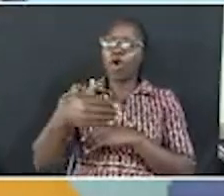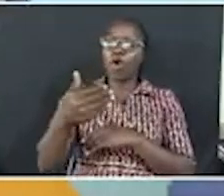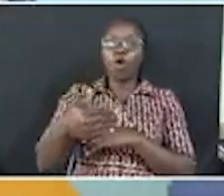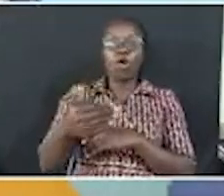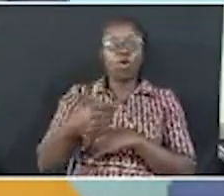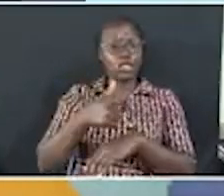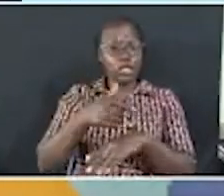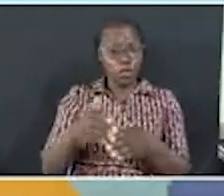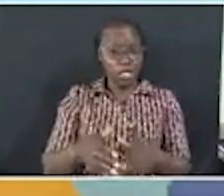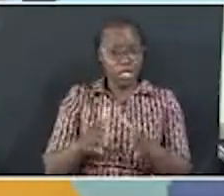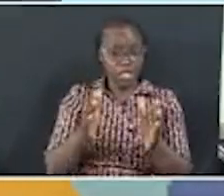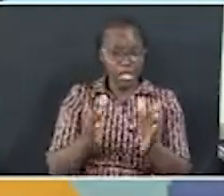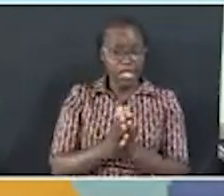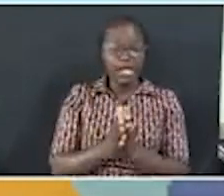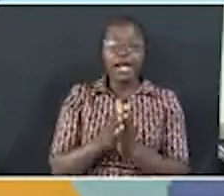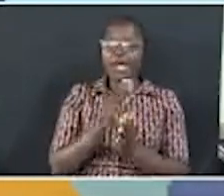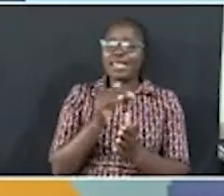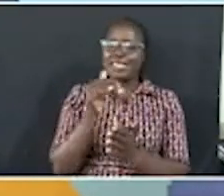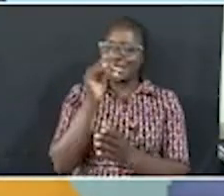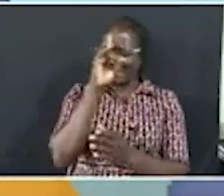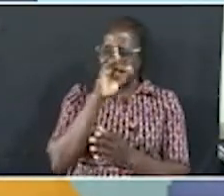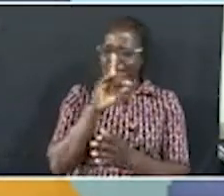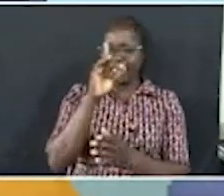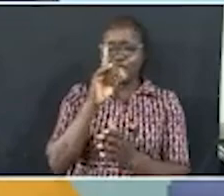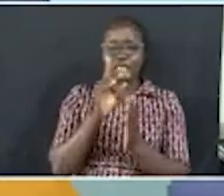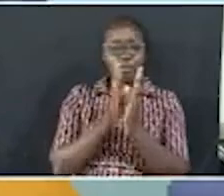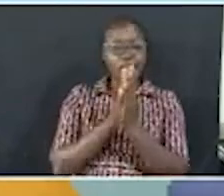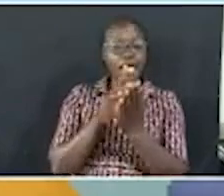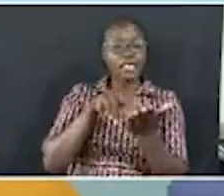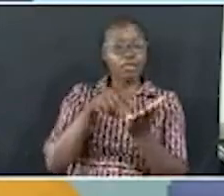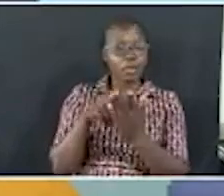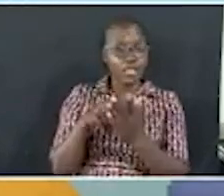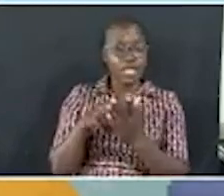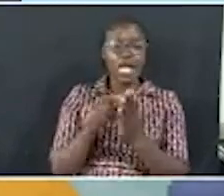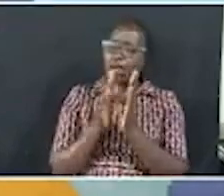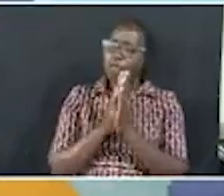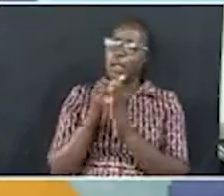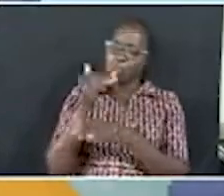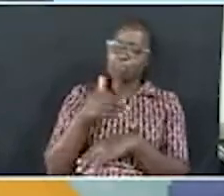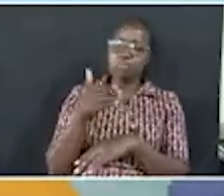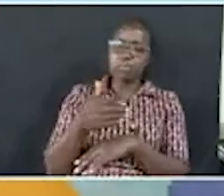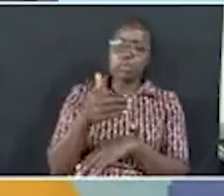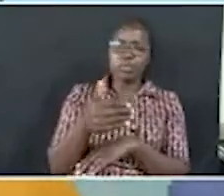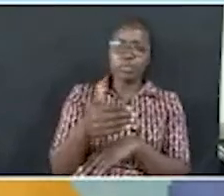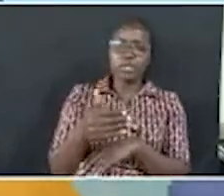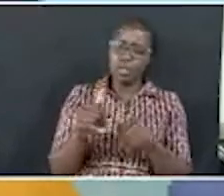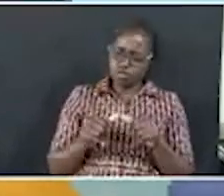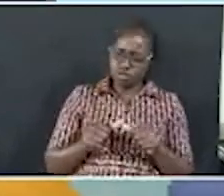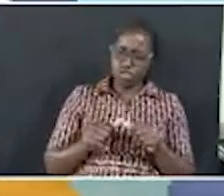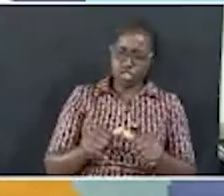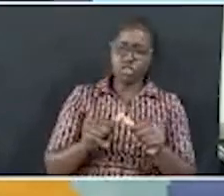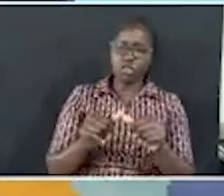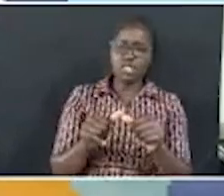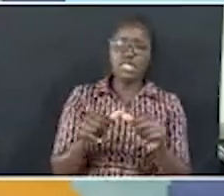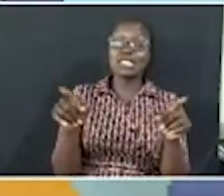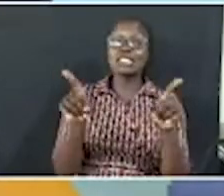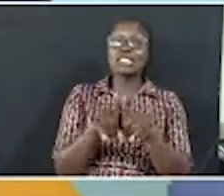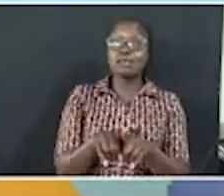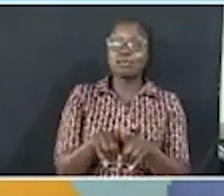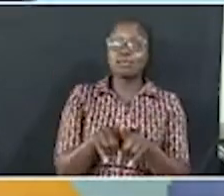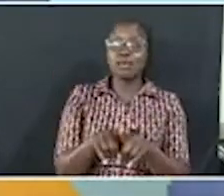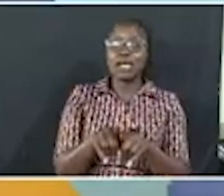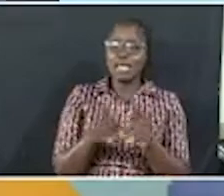way. Earnest prayer means praying all the way. Persistent prayer